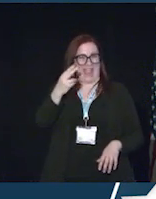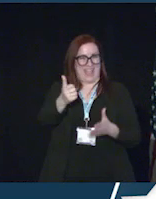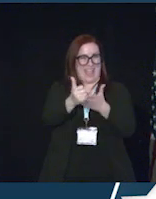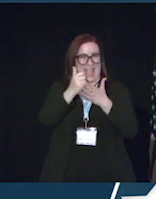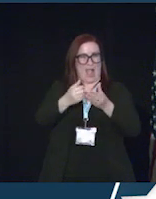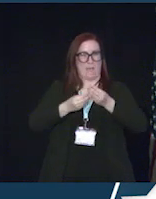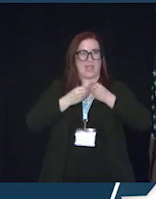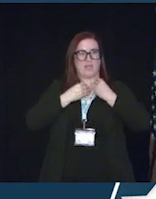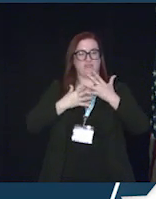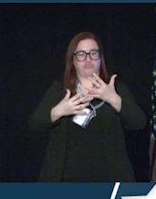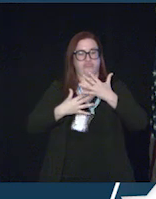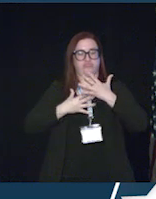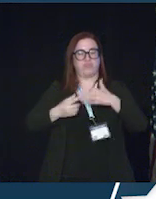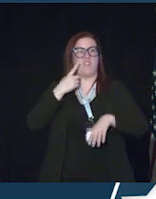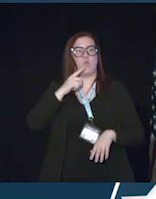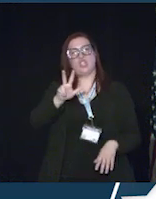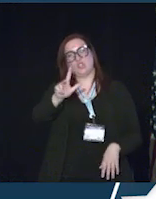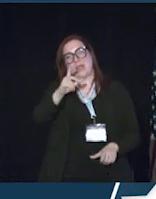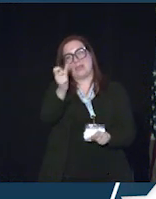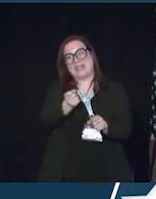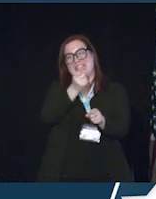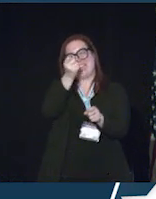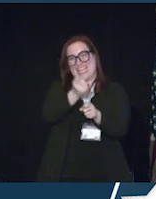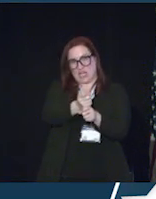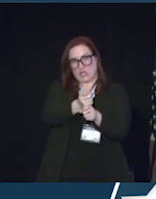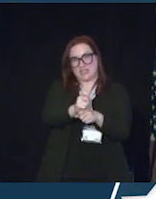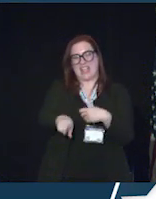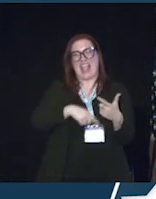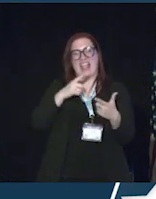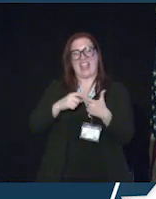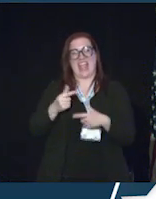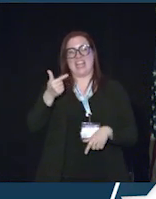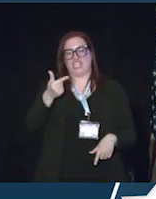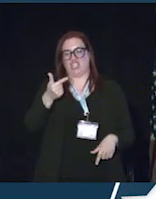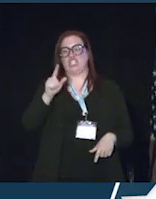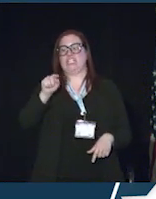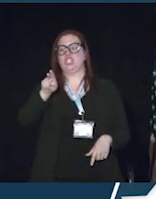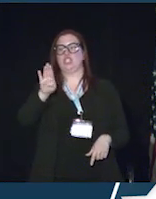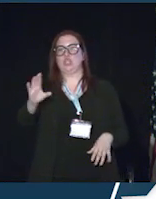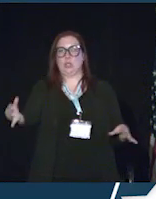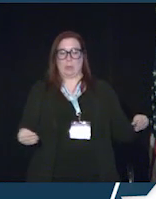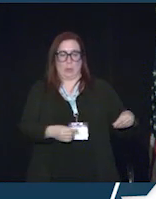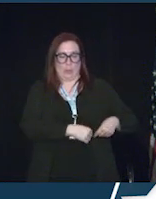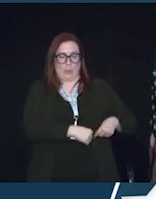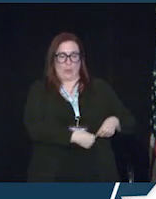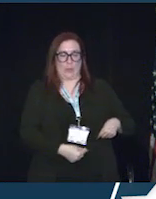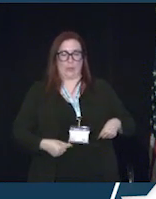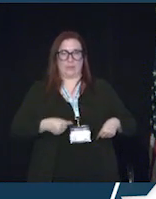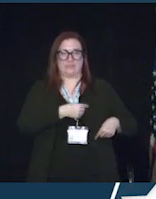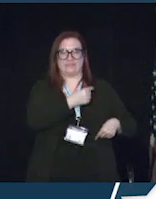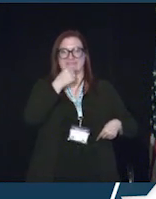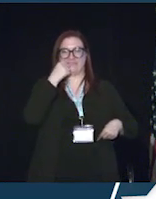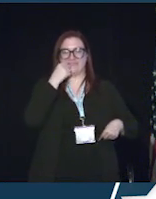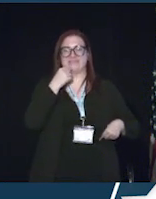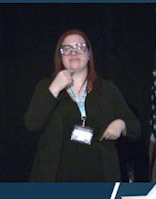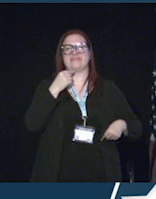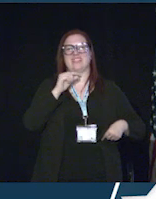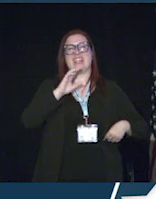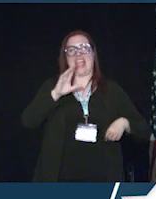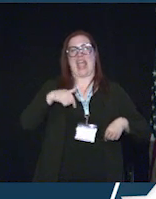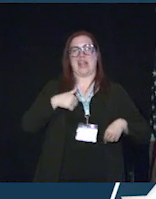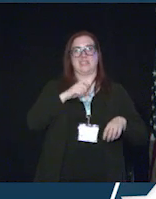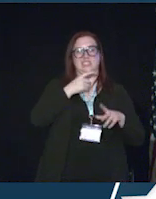for 23 years. I had a G-tube in my stomach from when I